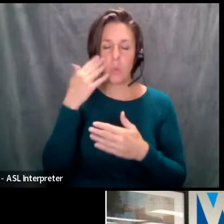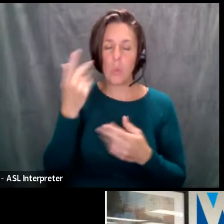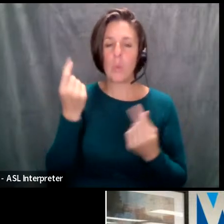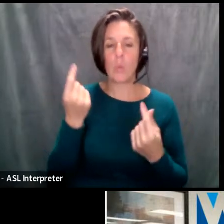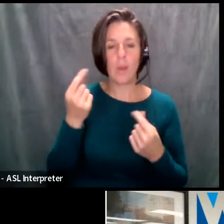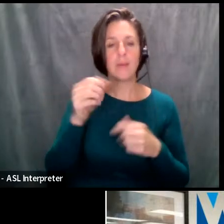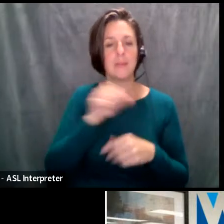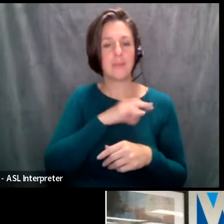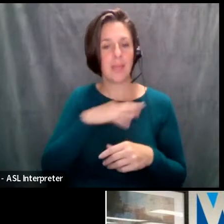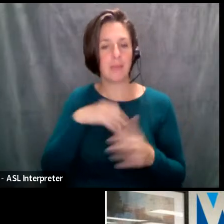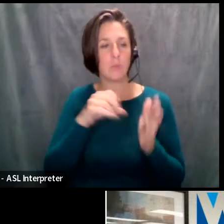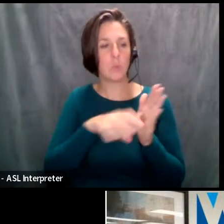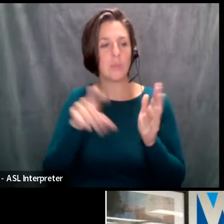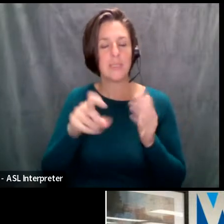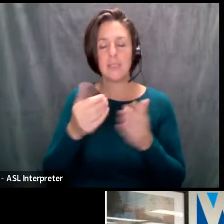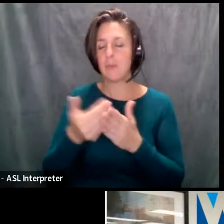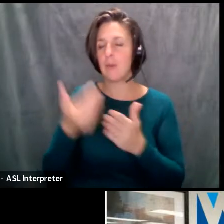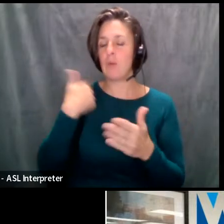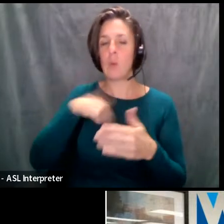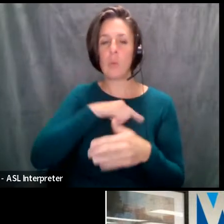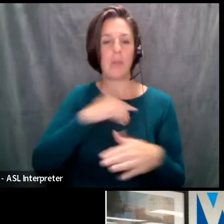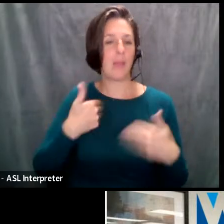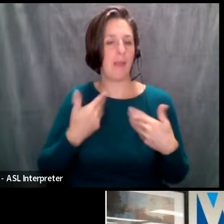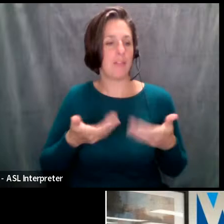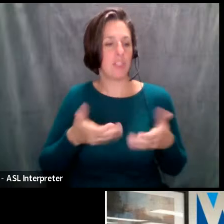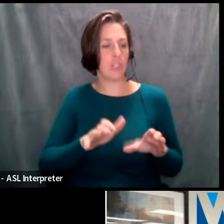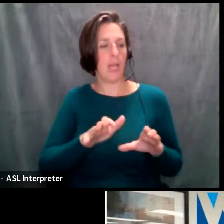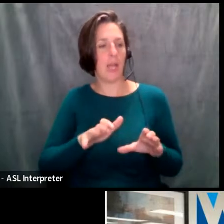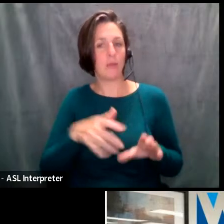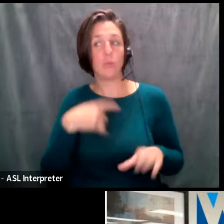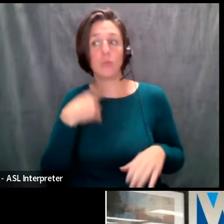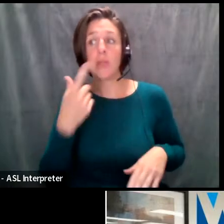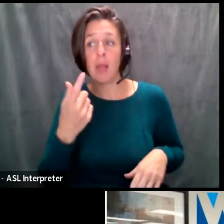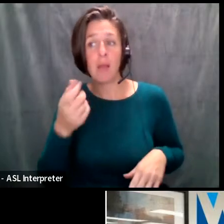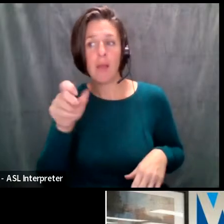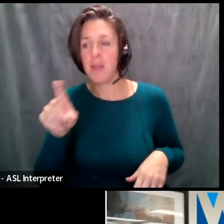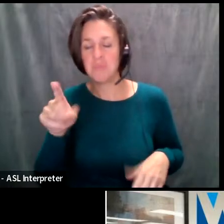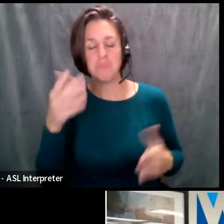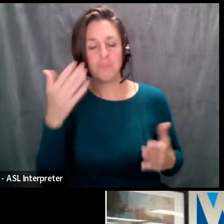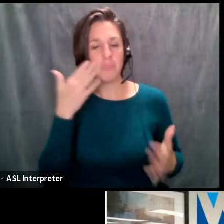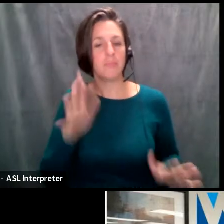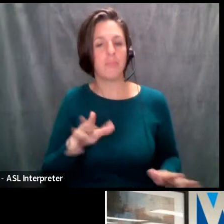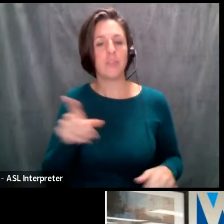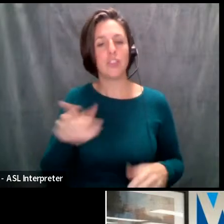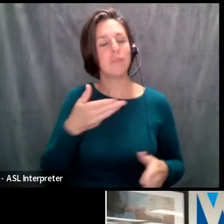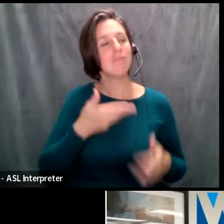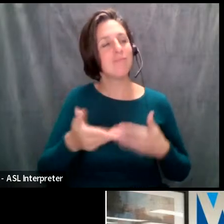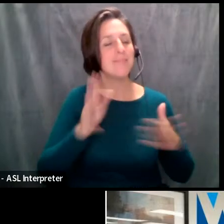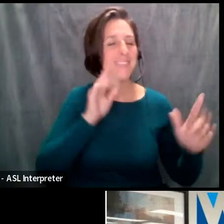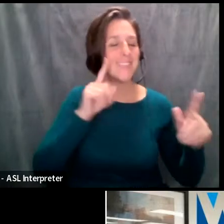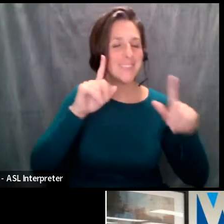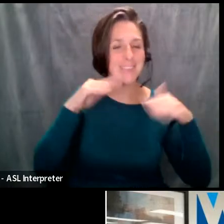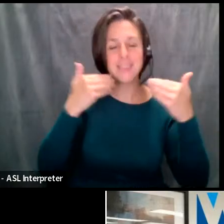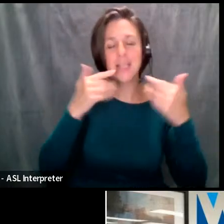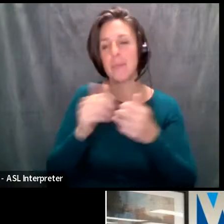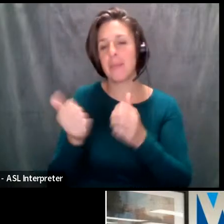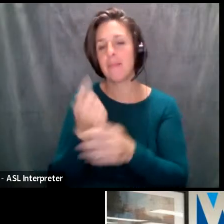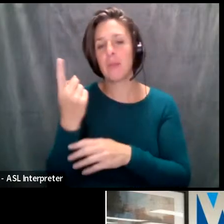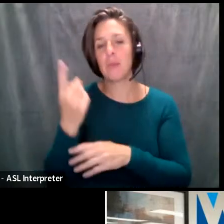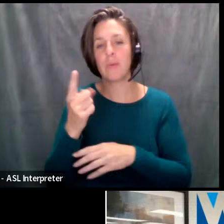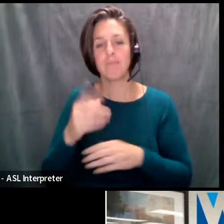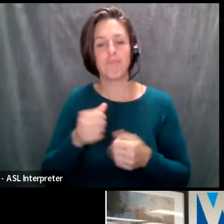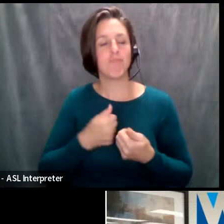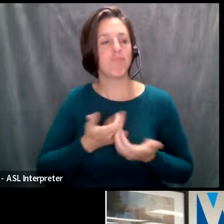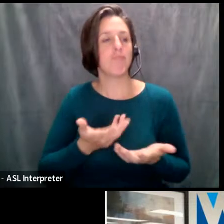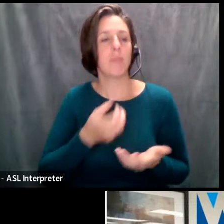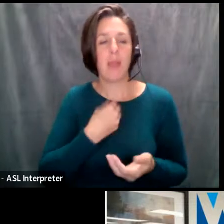need before we even get a chance to tell or ask her. She greets everyone with a smile and exudes warmth. She is the